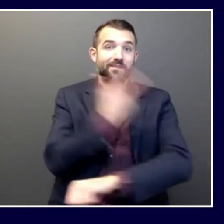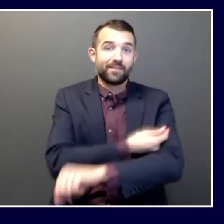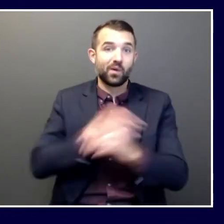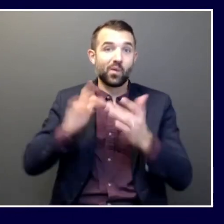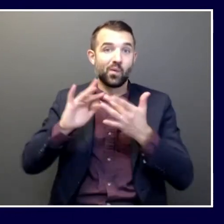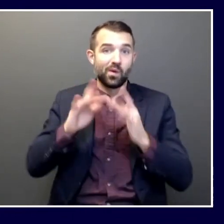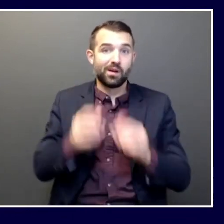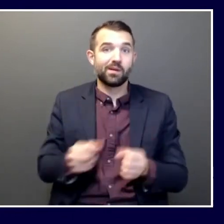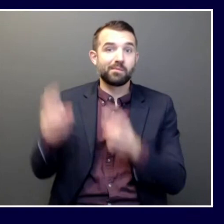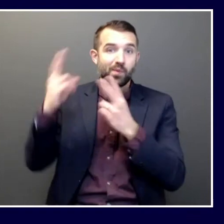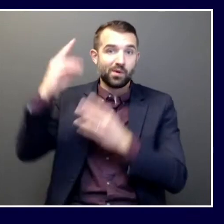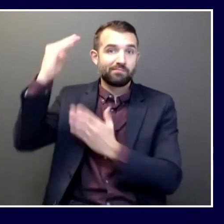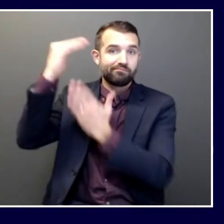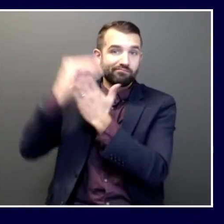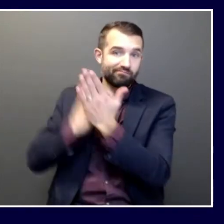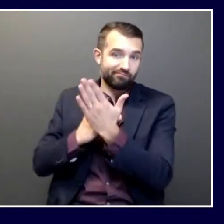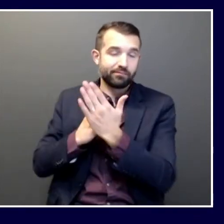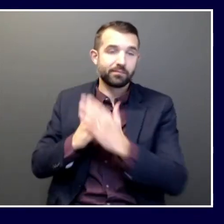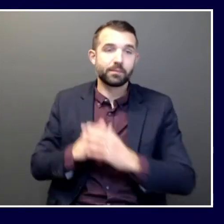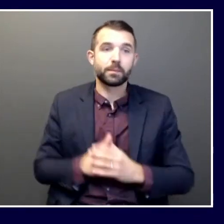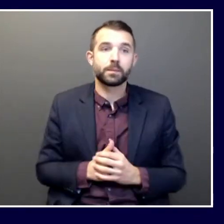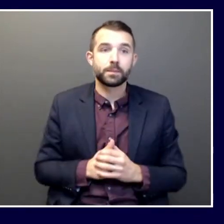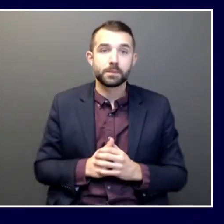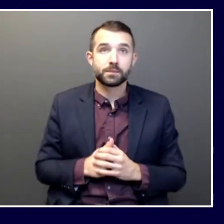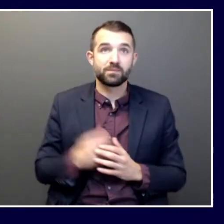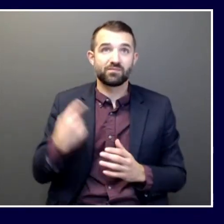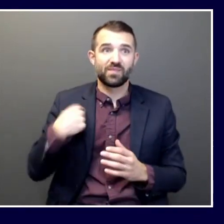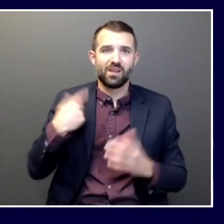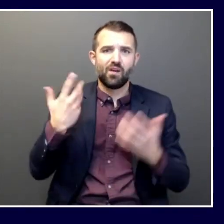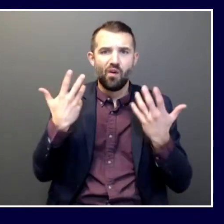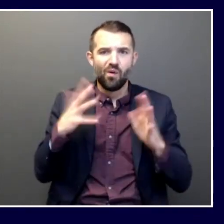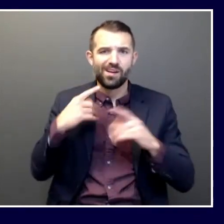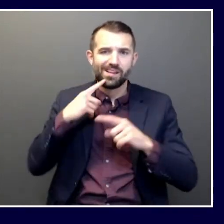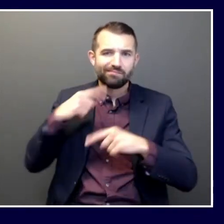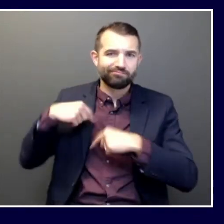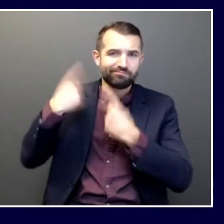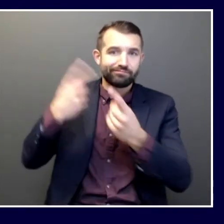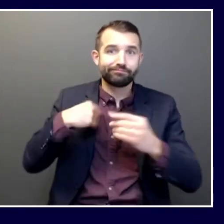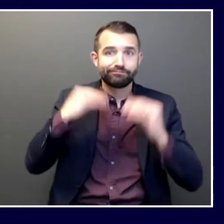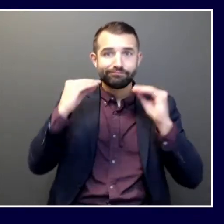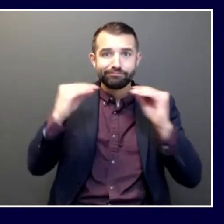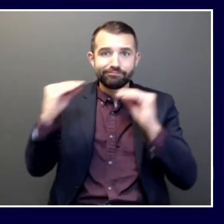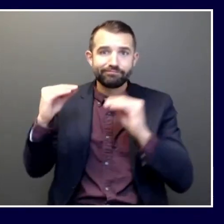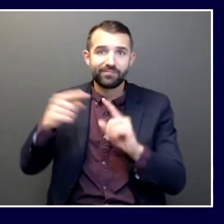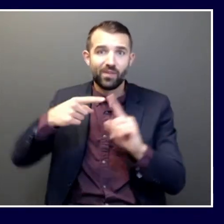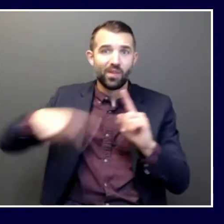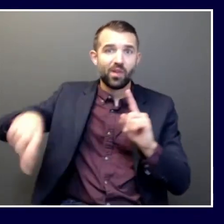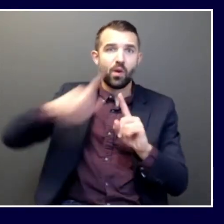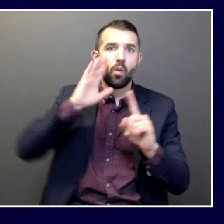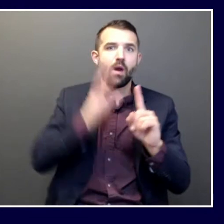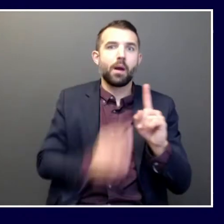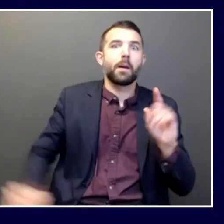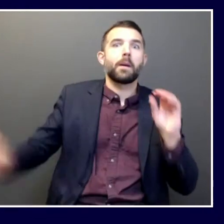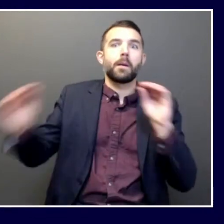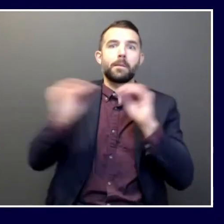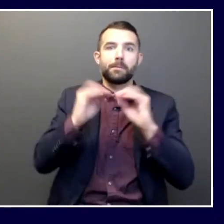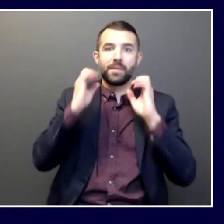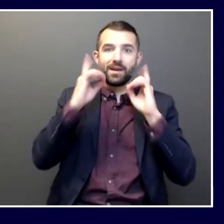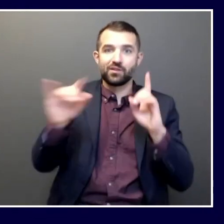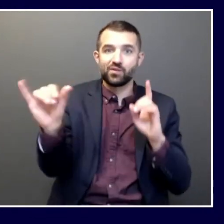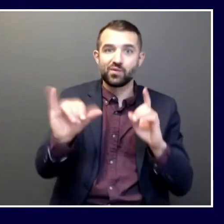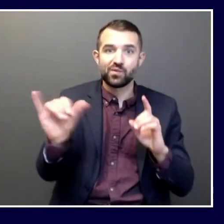them on education all along. So we will be accelerating that work in the coming weeks. Great. And that was kind of my follow-up